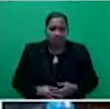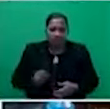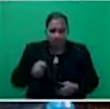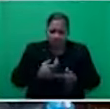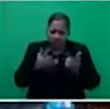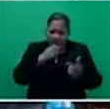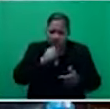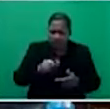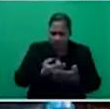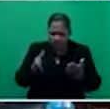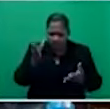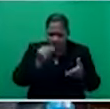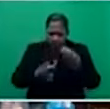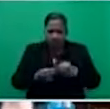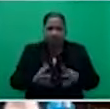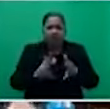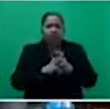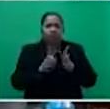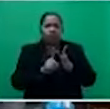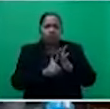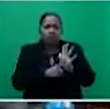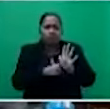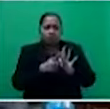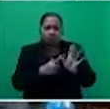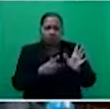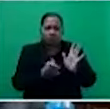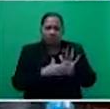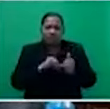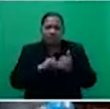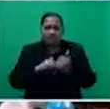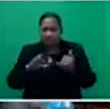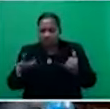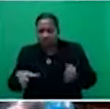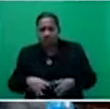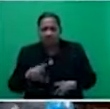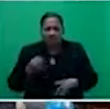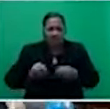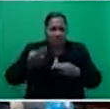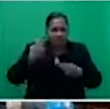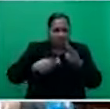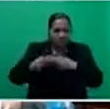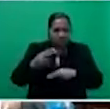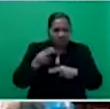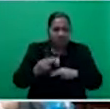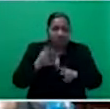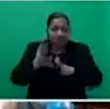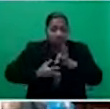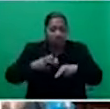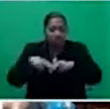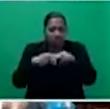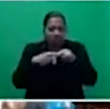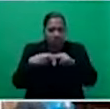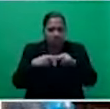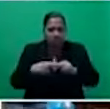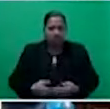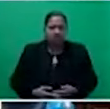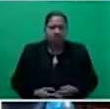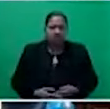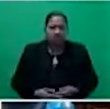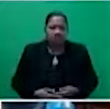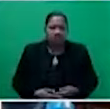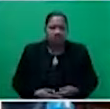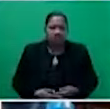Read people like William Sutherland. They have a historical narrative of Fiji that was. And in fact, Mr. Speaker, sir,